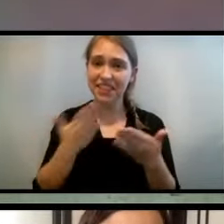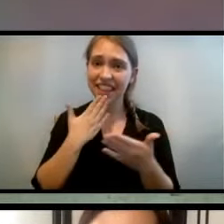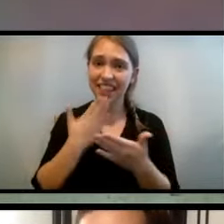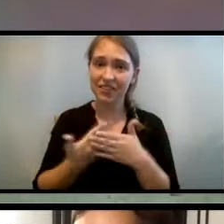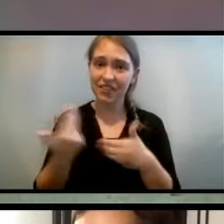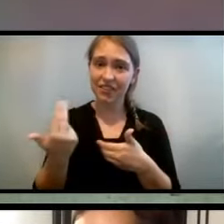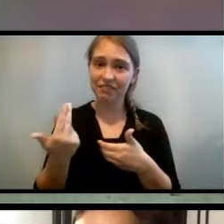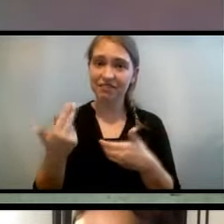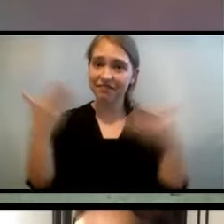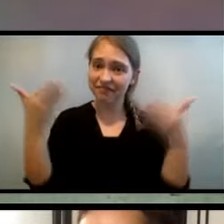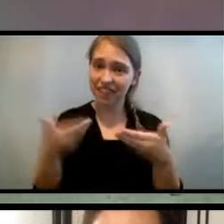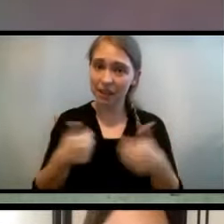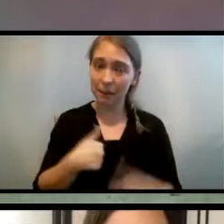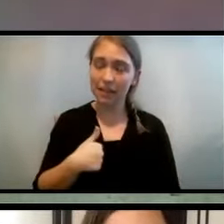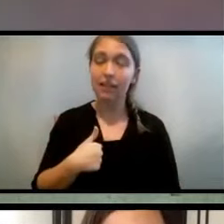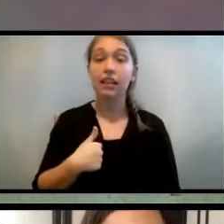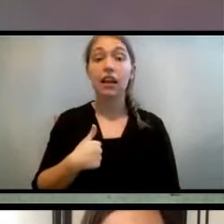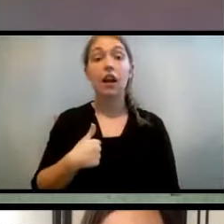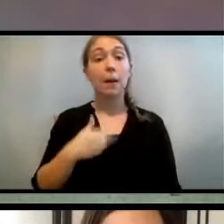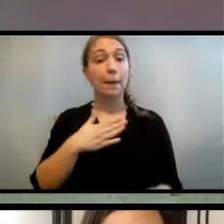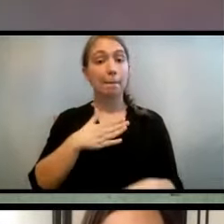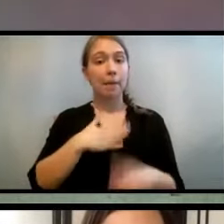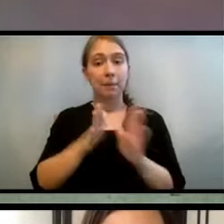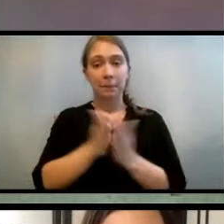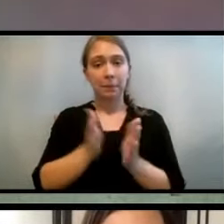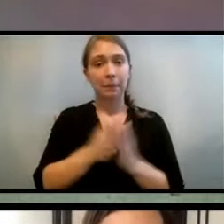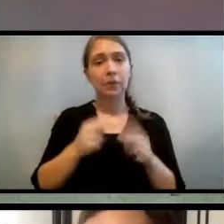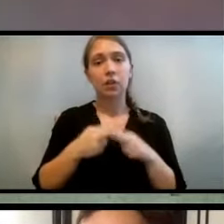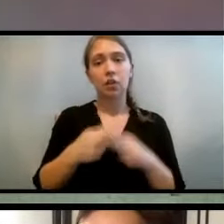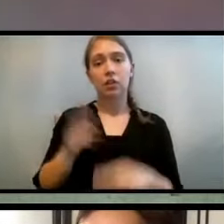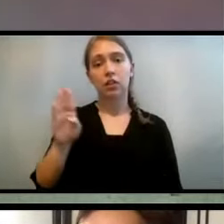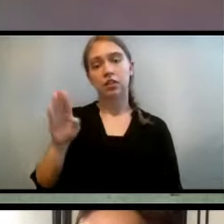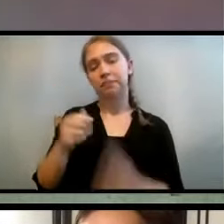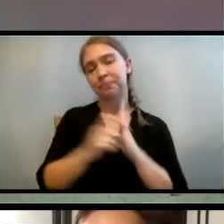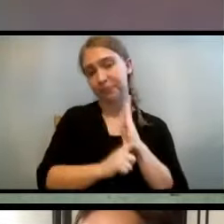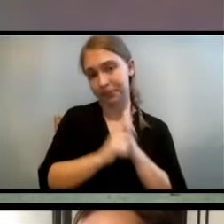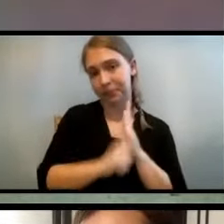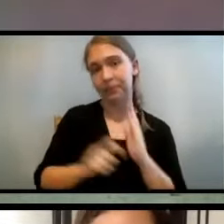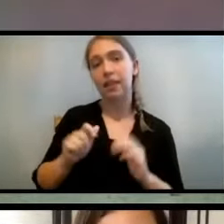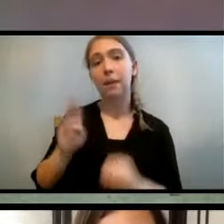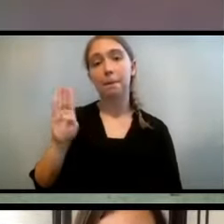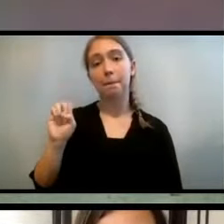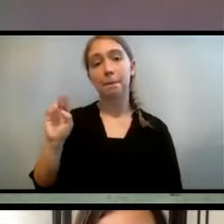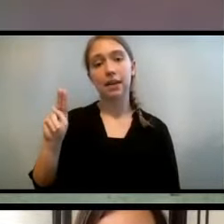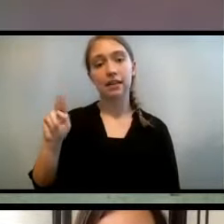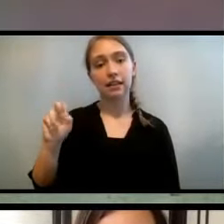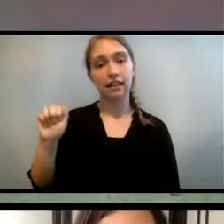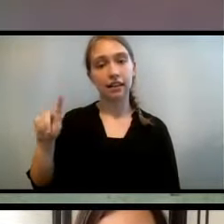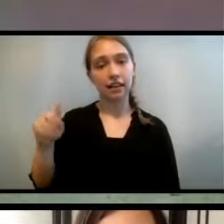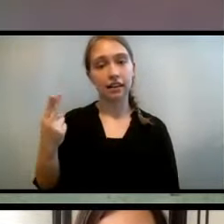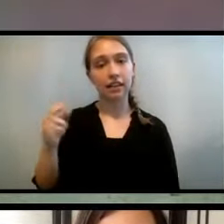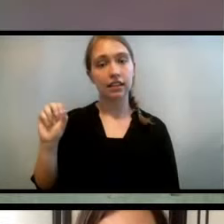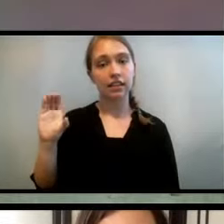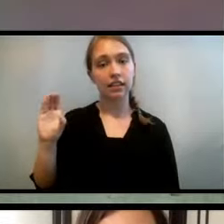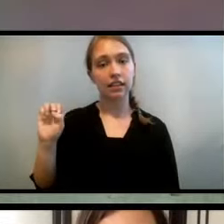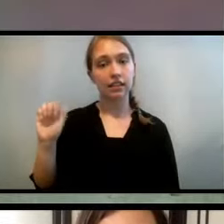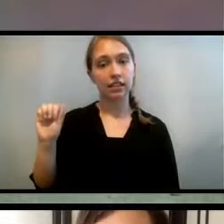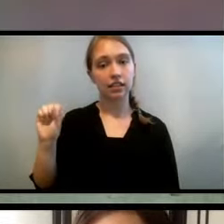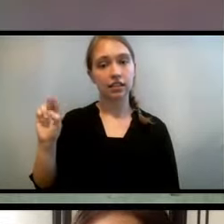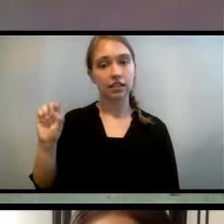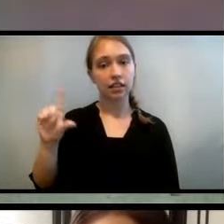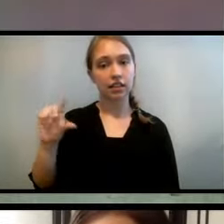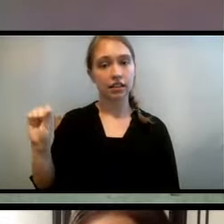Beneath Ceaseless Skies is a bit of a niche magazine. We publish fantasy that's set in secondary world